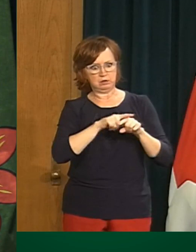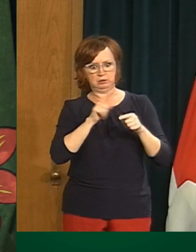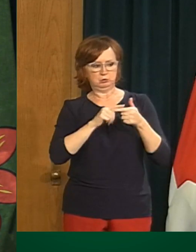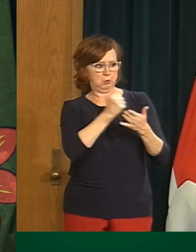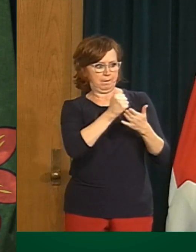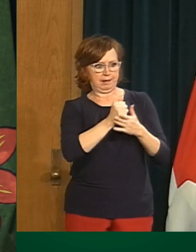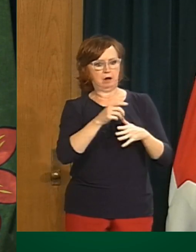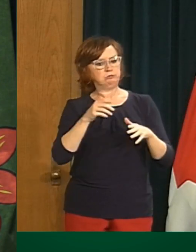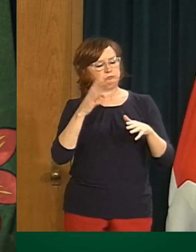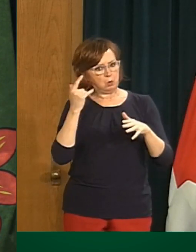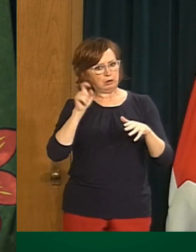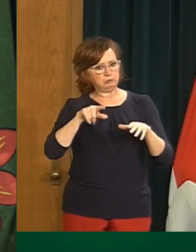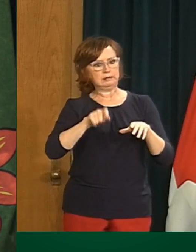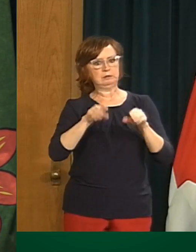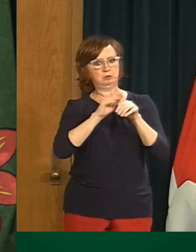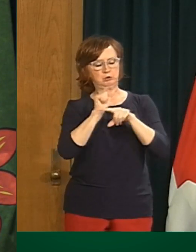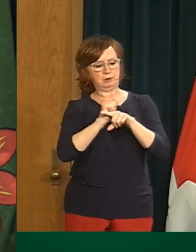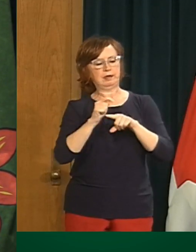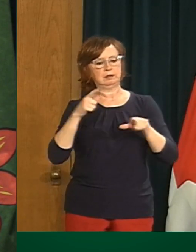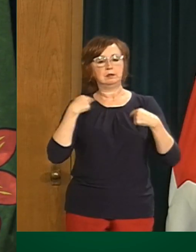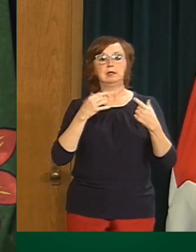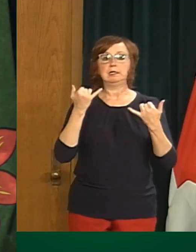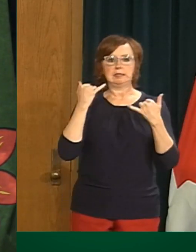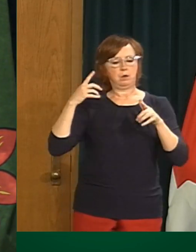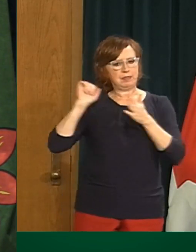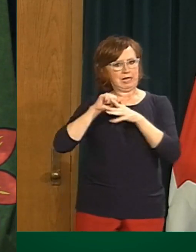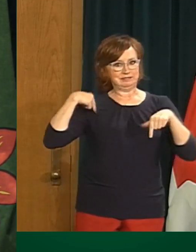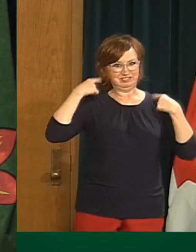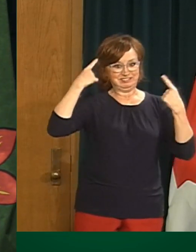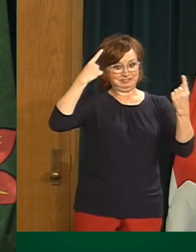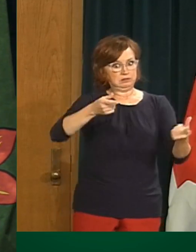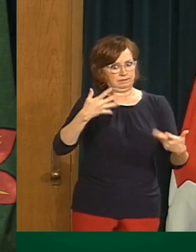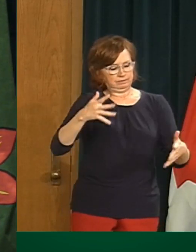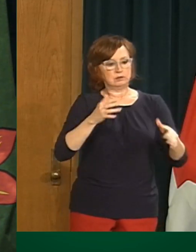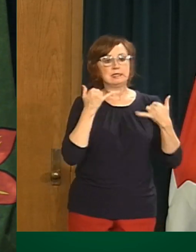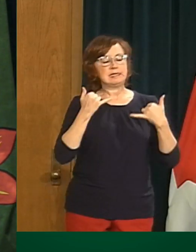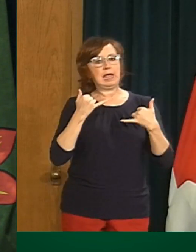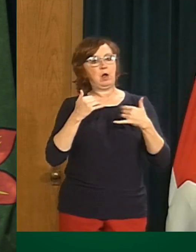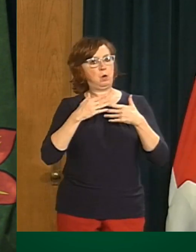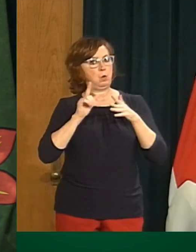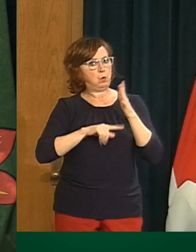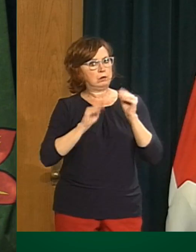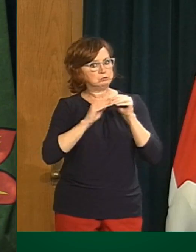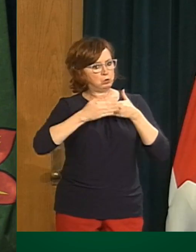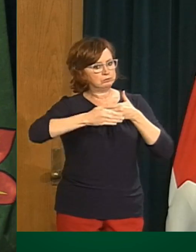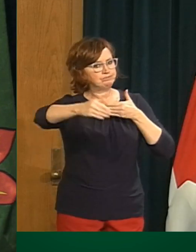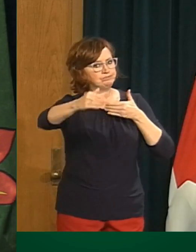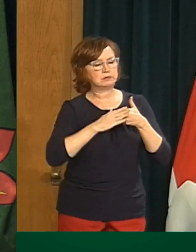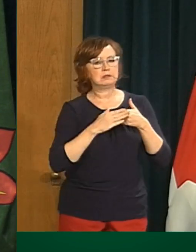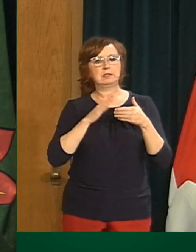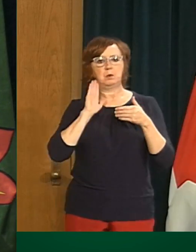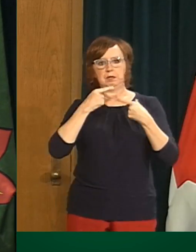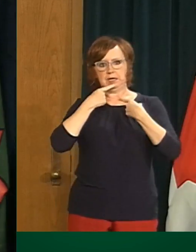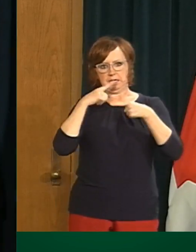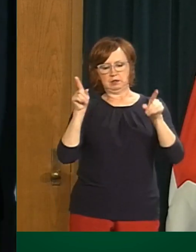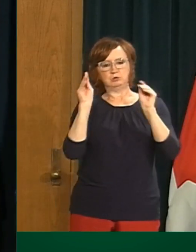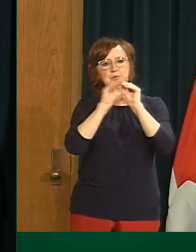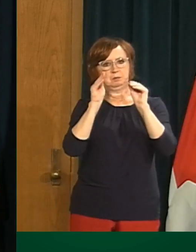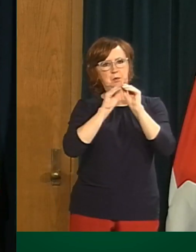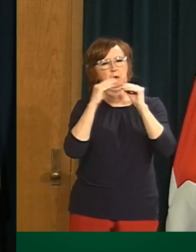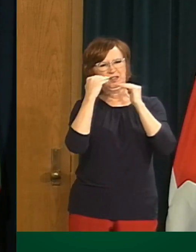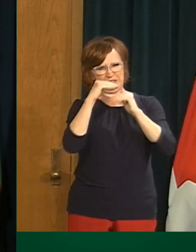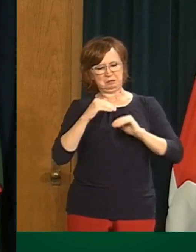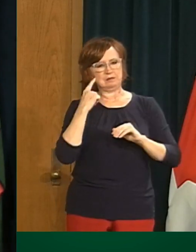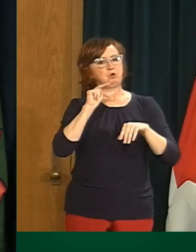to date. Today, I'm announcing some additional restrictions to protect the residents of northern Saskatchewan.